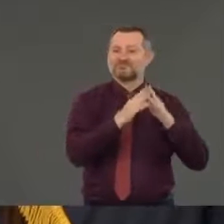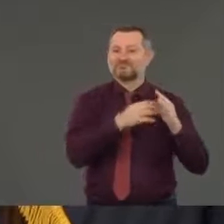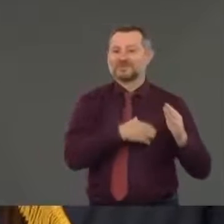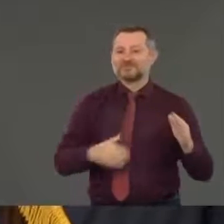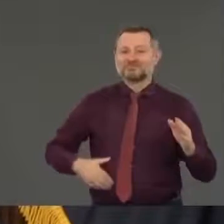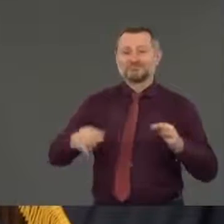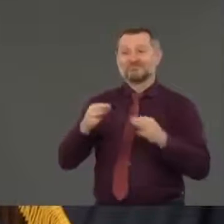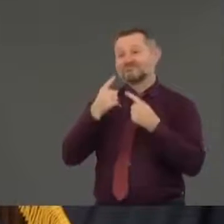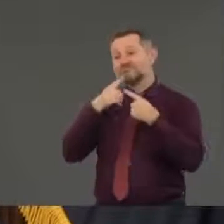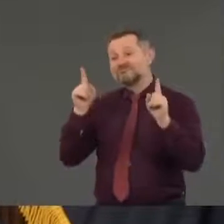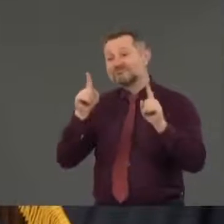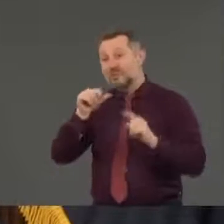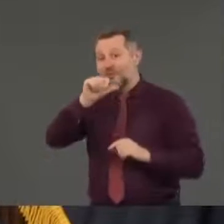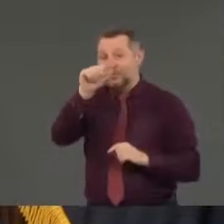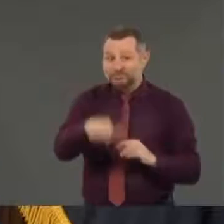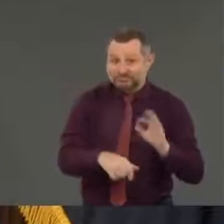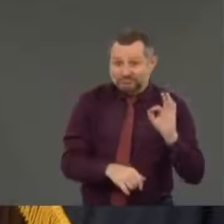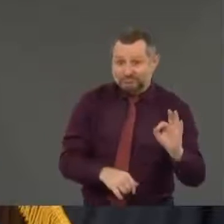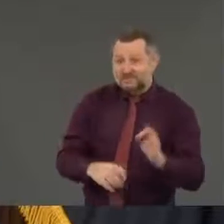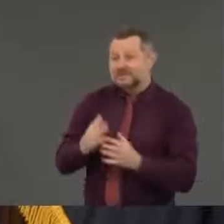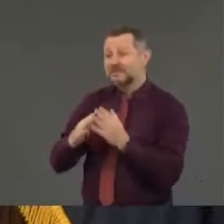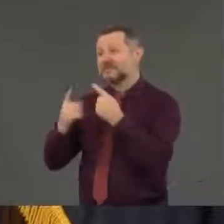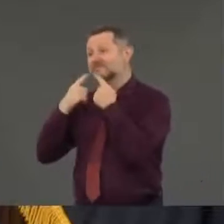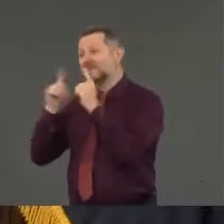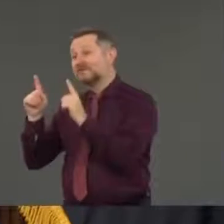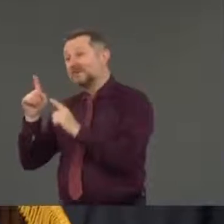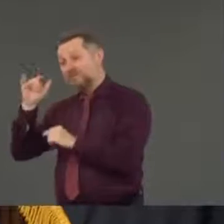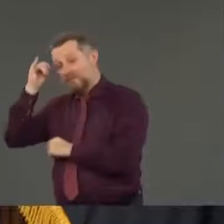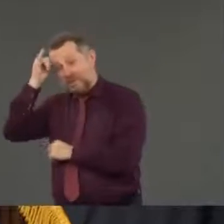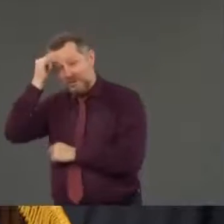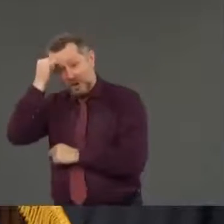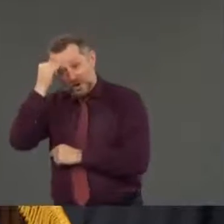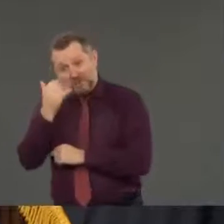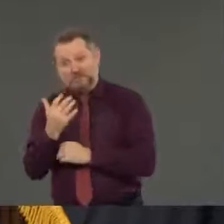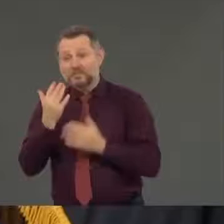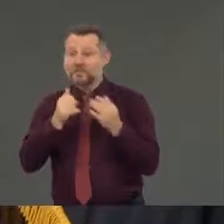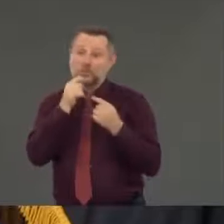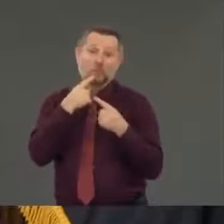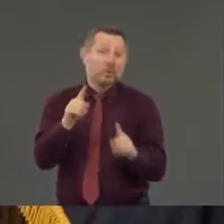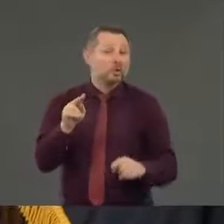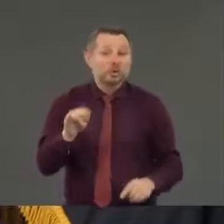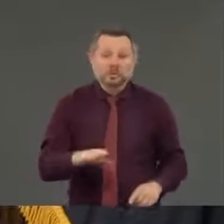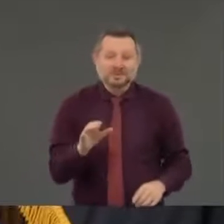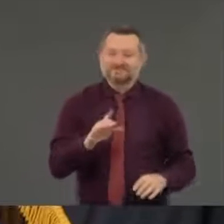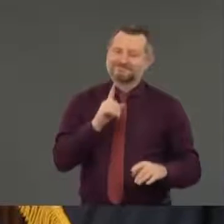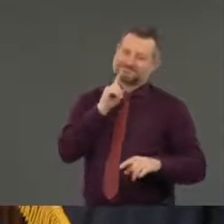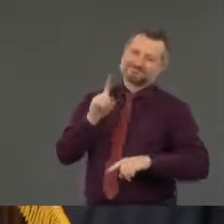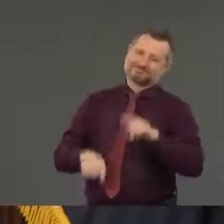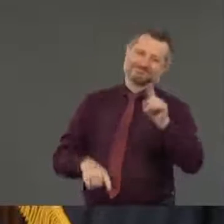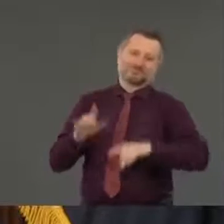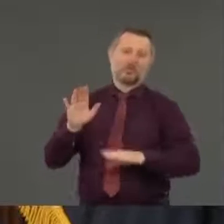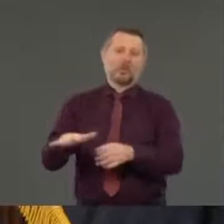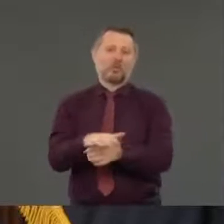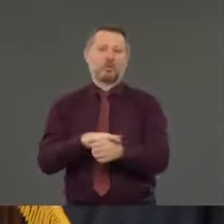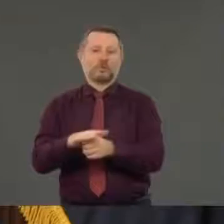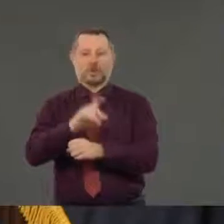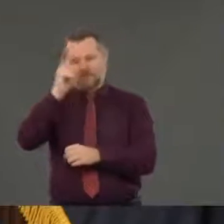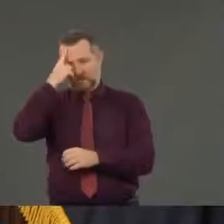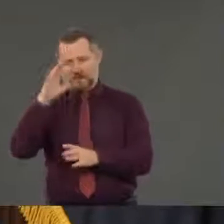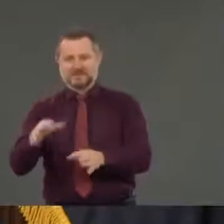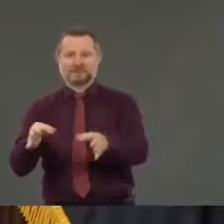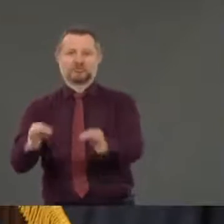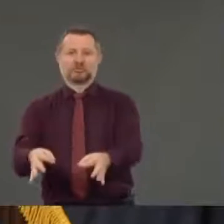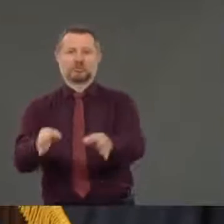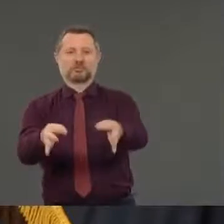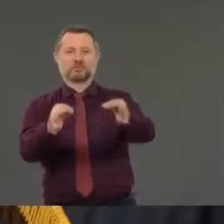what works in Buffalo may not work in New York City. So on playgrounds, we said it's up to the local governments, and they have